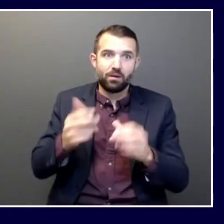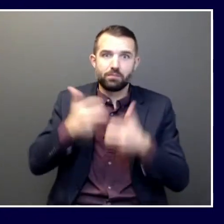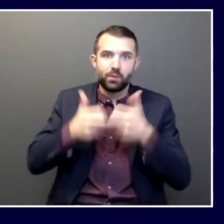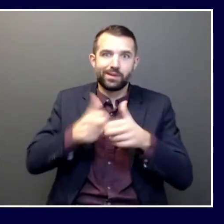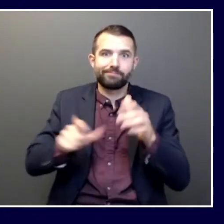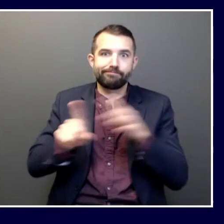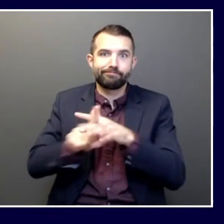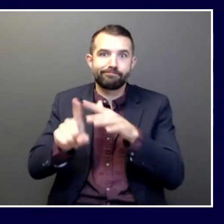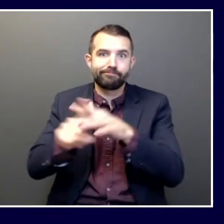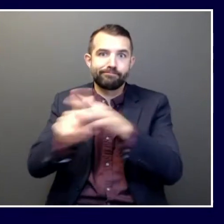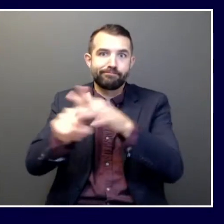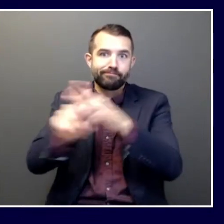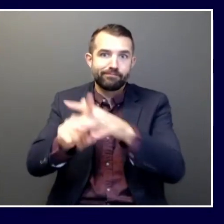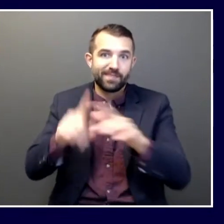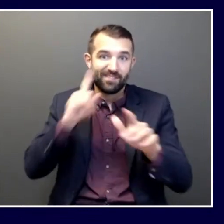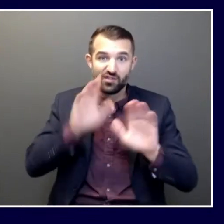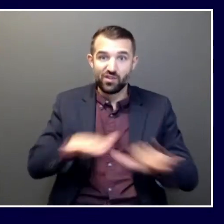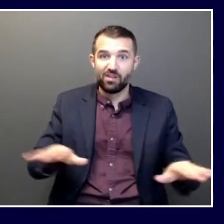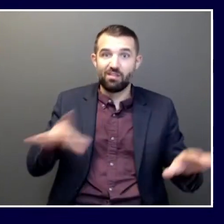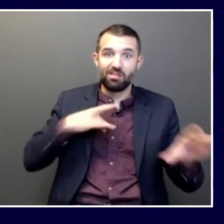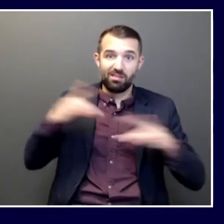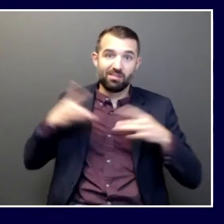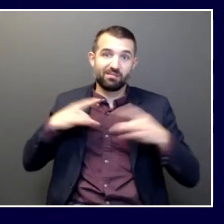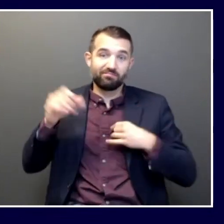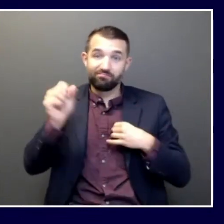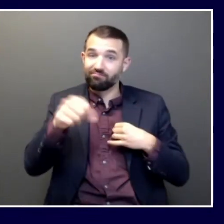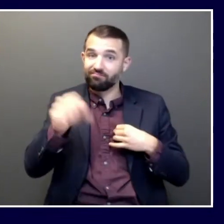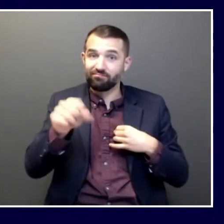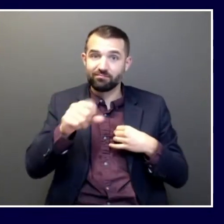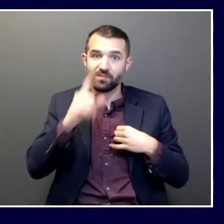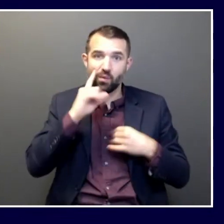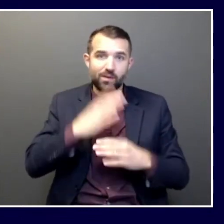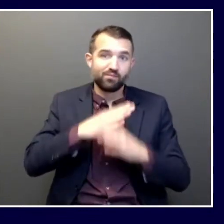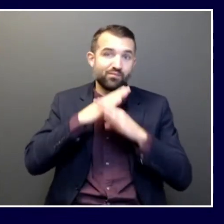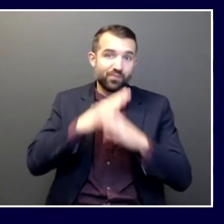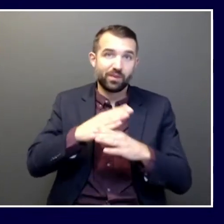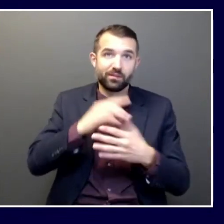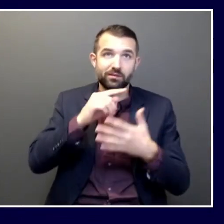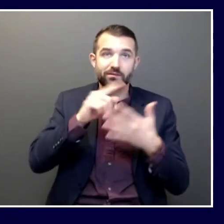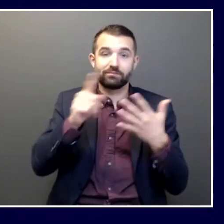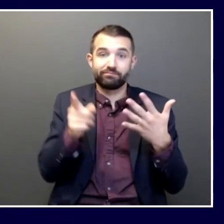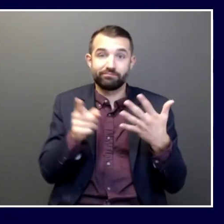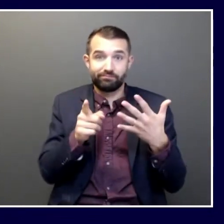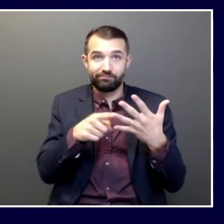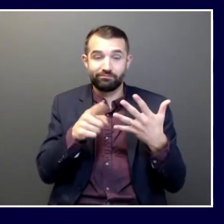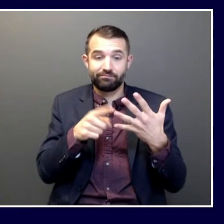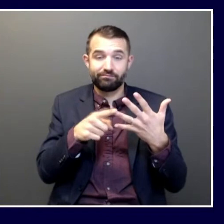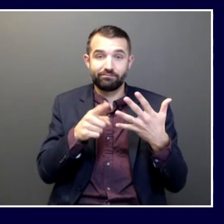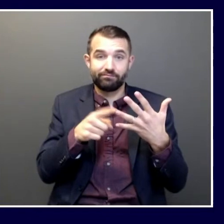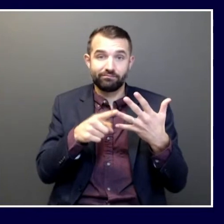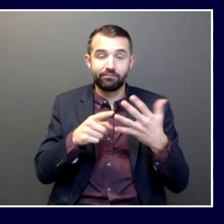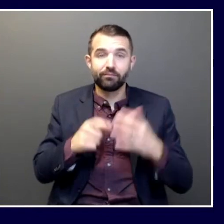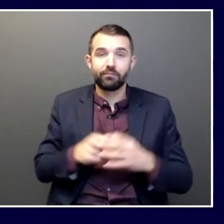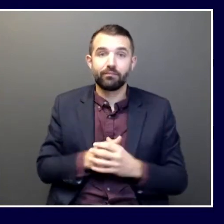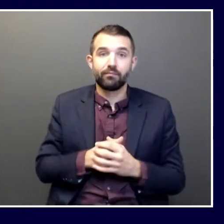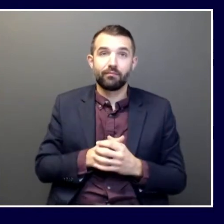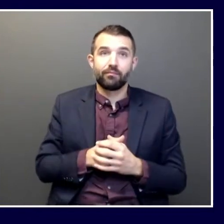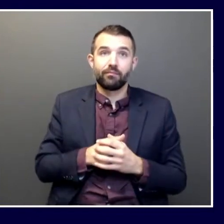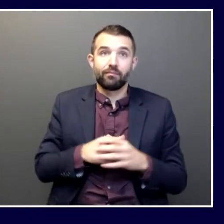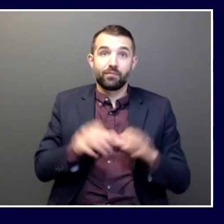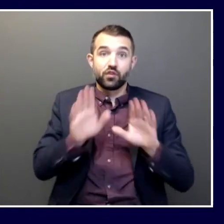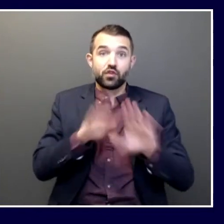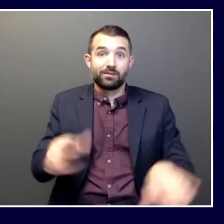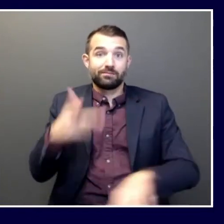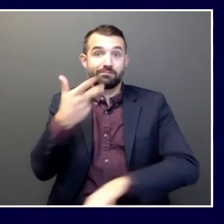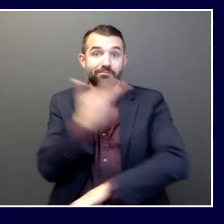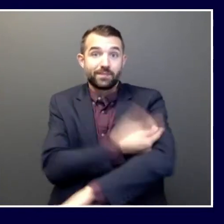The fourth reason is that vaccinating your child protects others who you care about. Children who